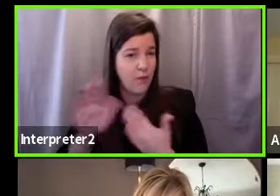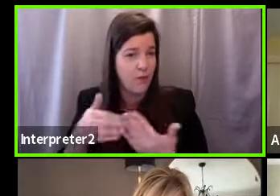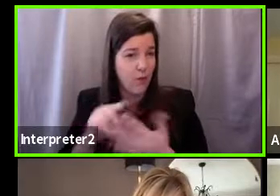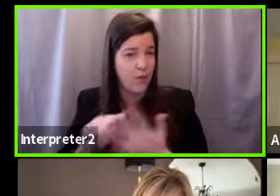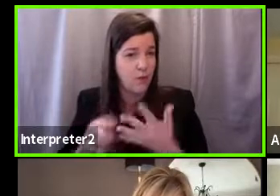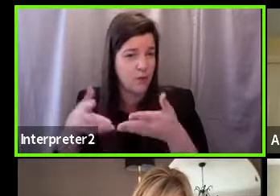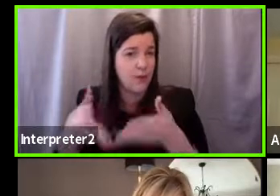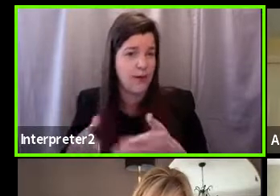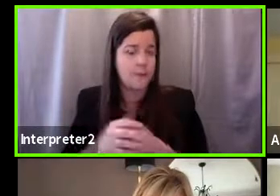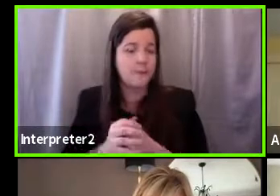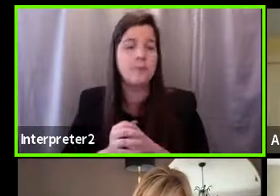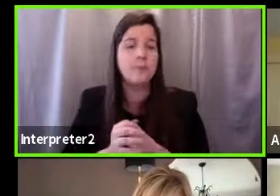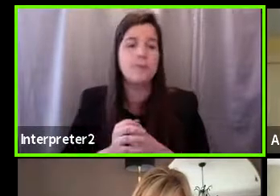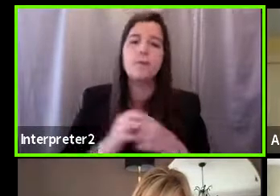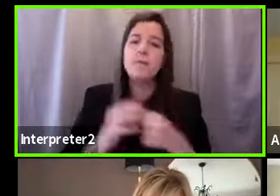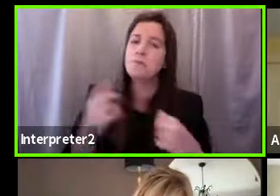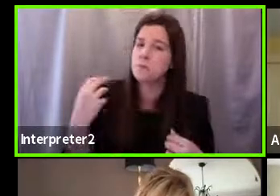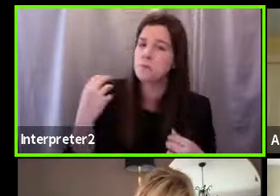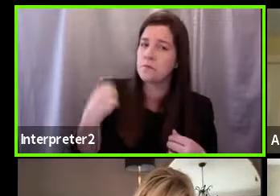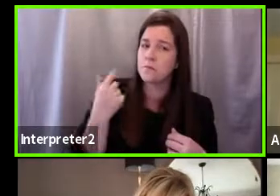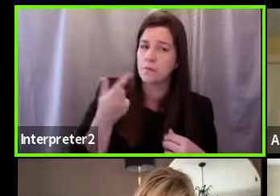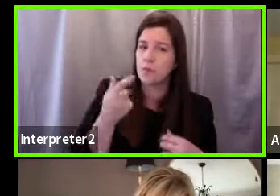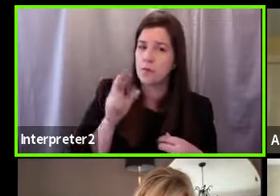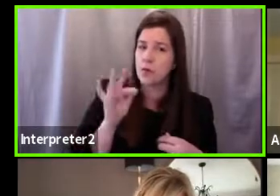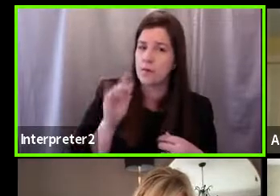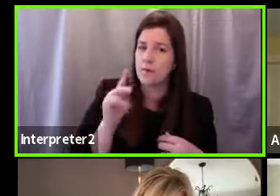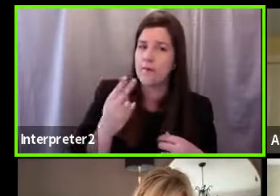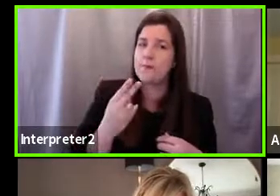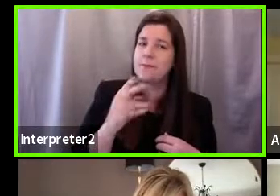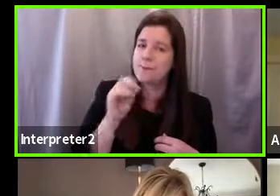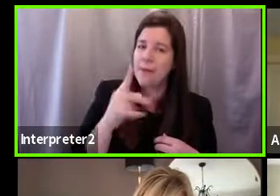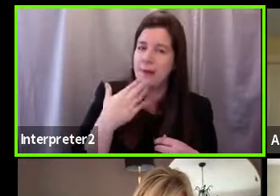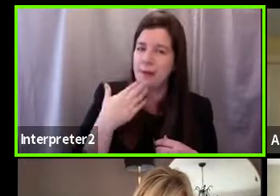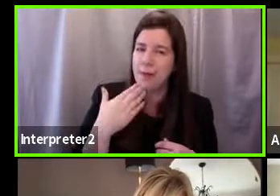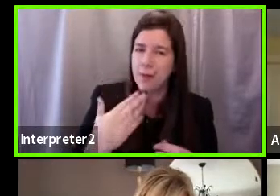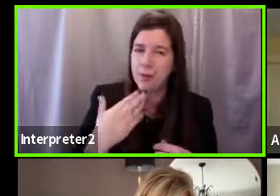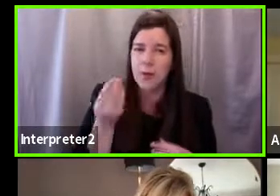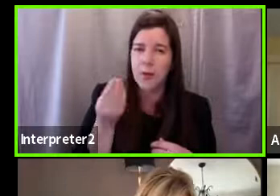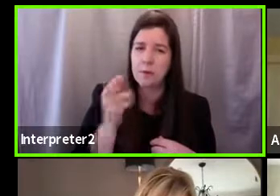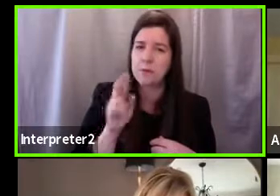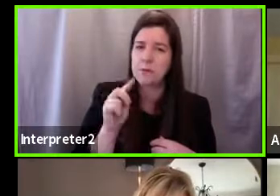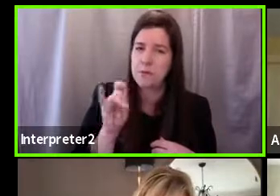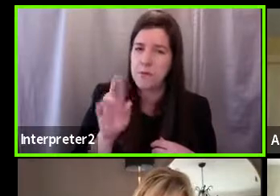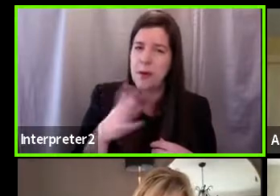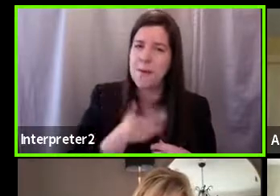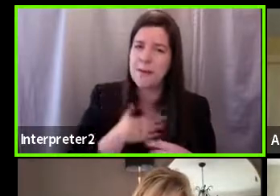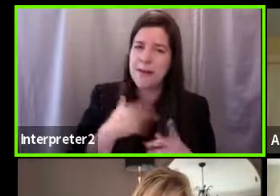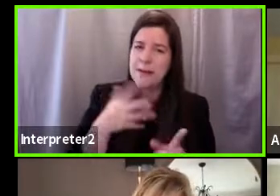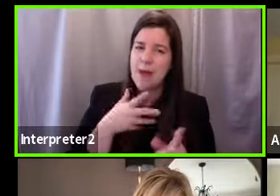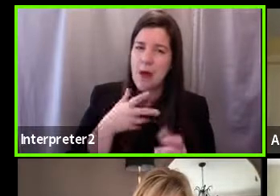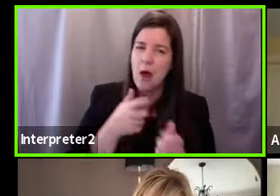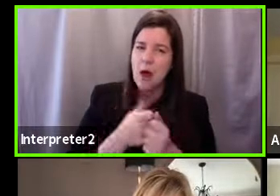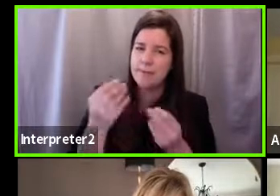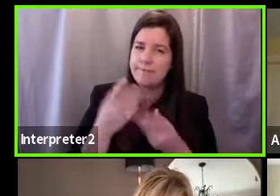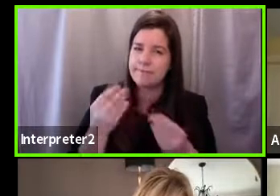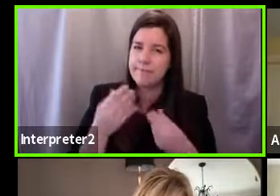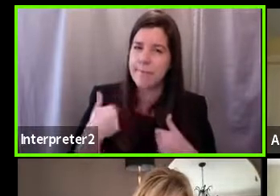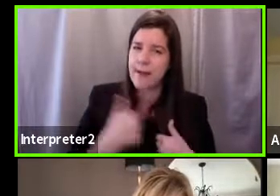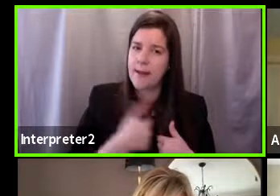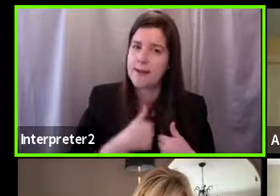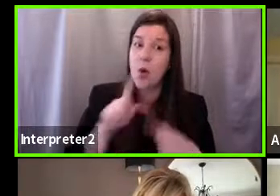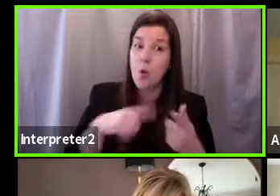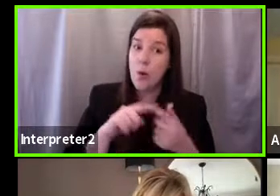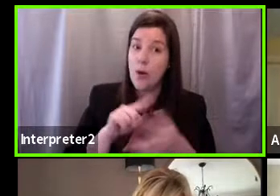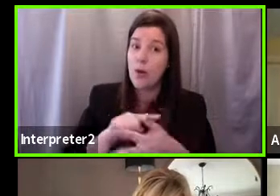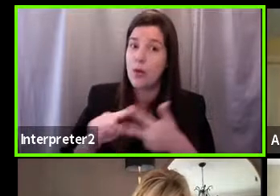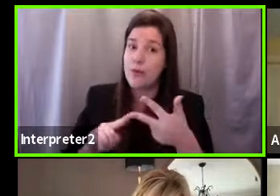Mr. Chairman, I would just ask Mr. Tilburg if you would please keep us posted as those matters get resolved